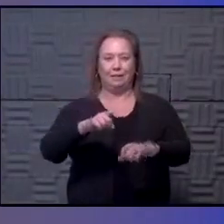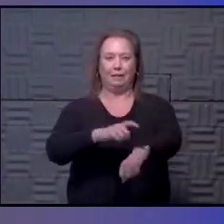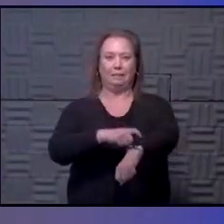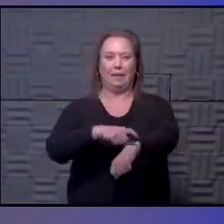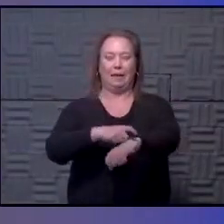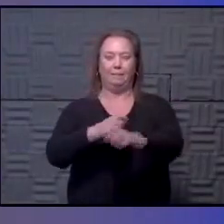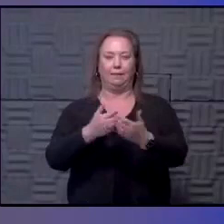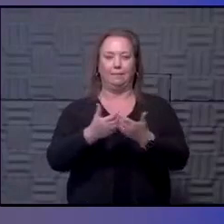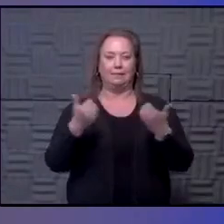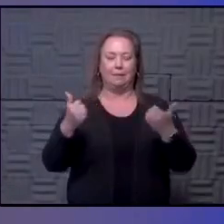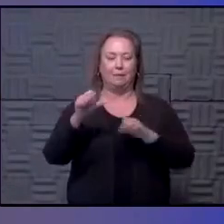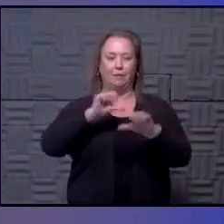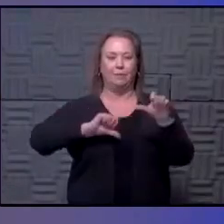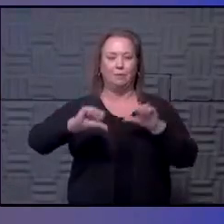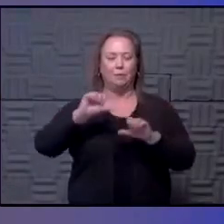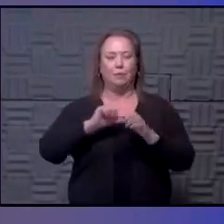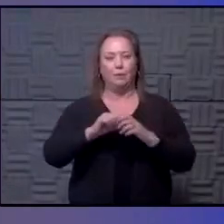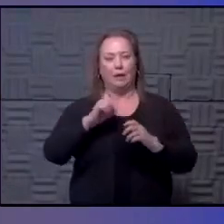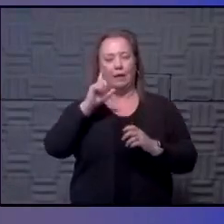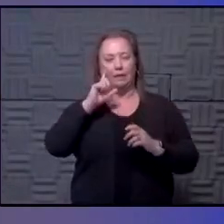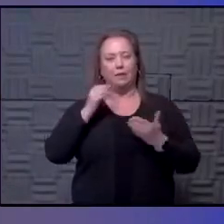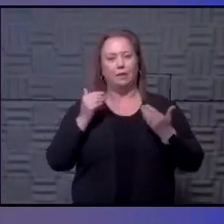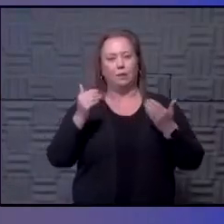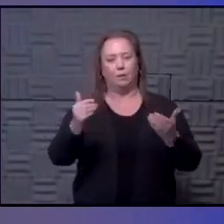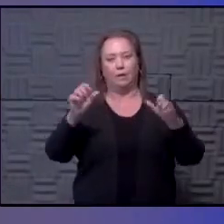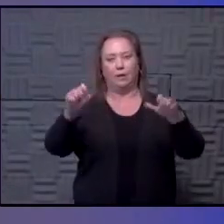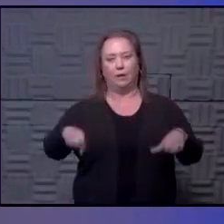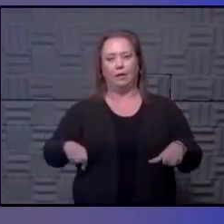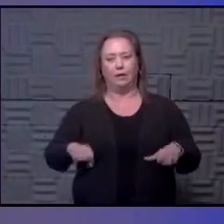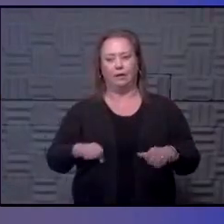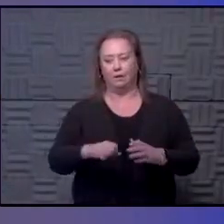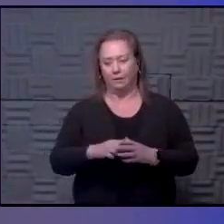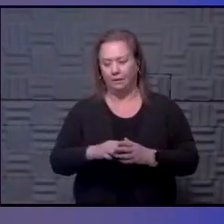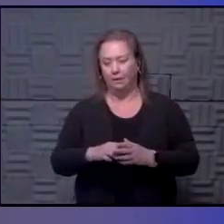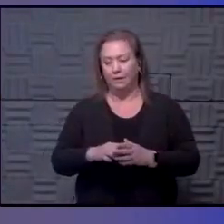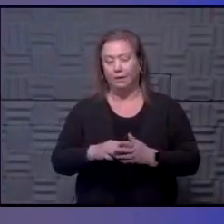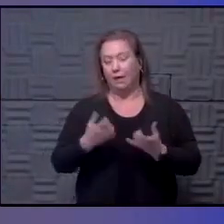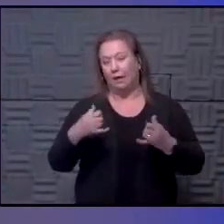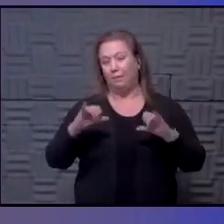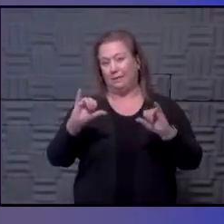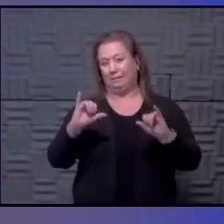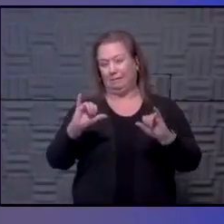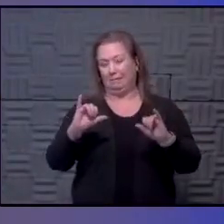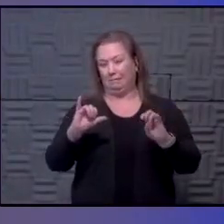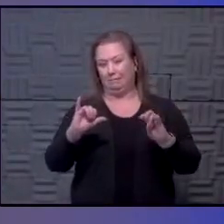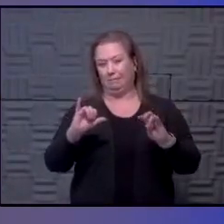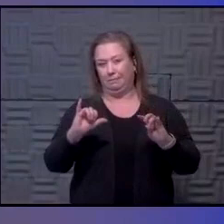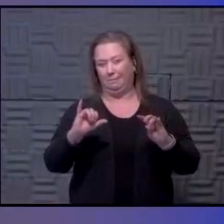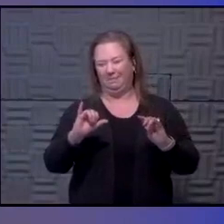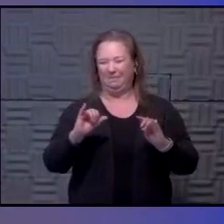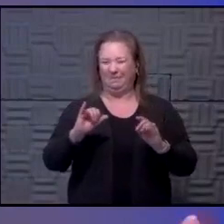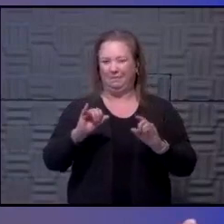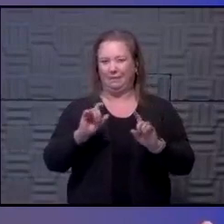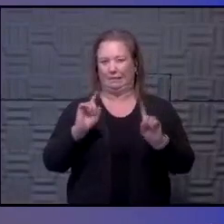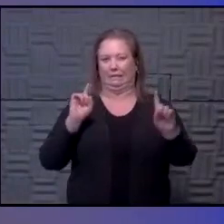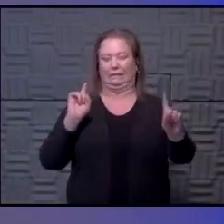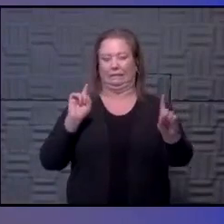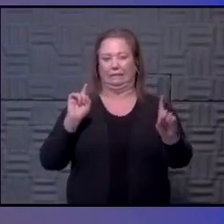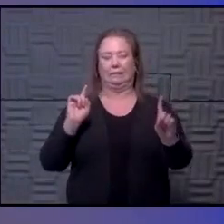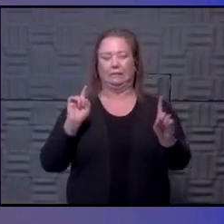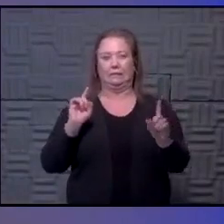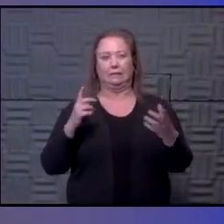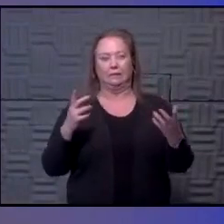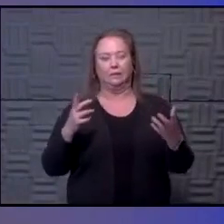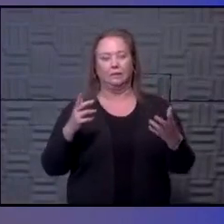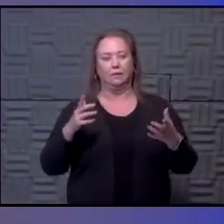they've probably not had a visitor. So I think it can be done. I would probably still maintain some degree of social